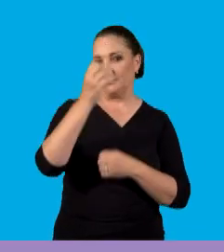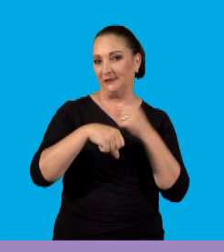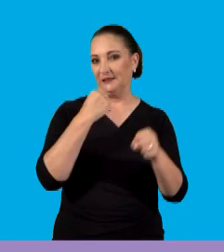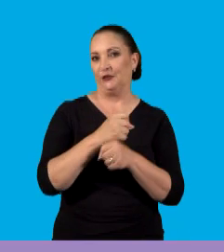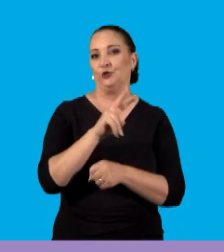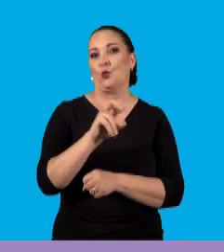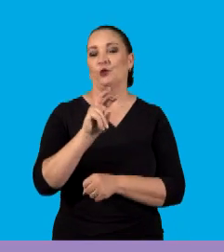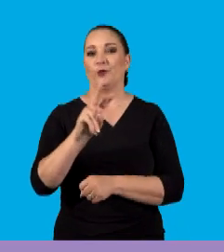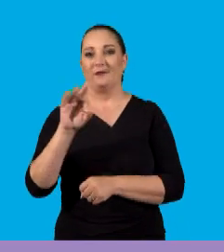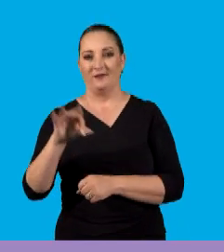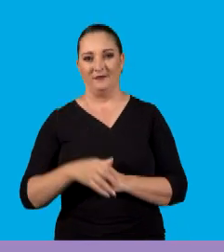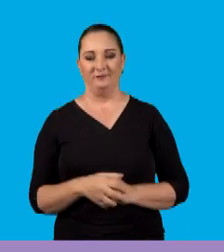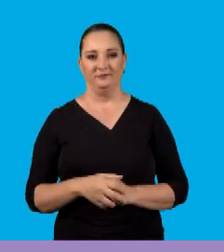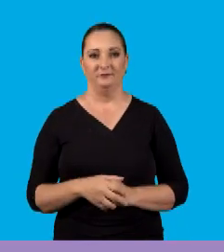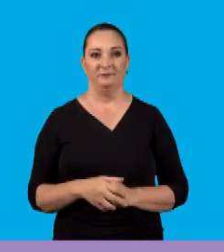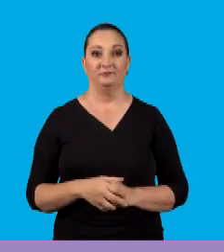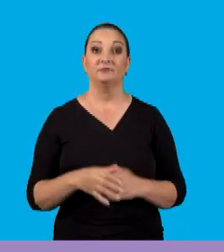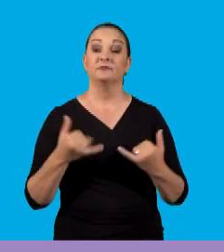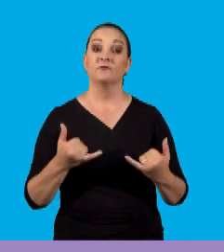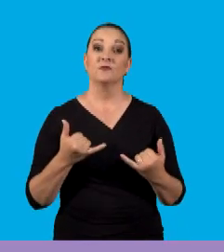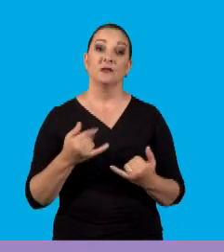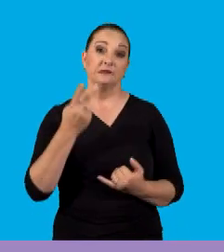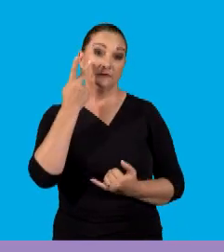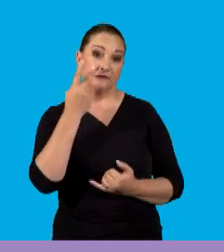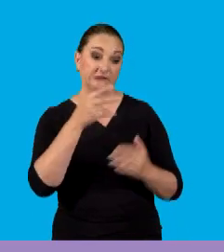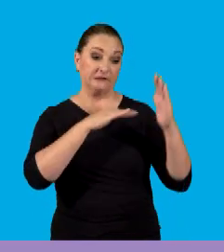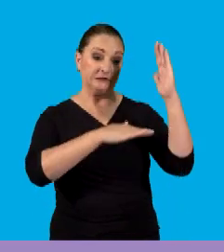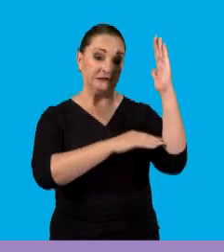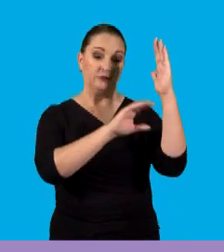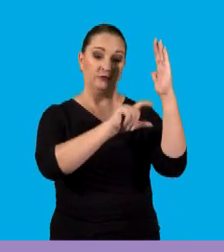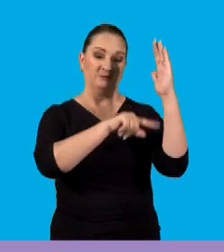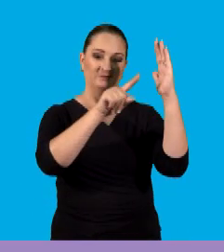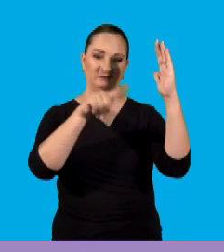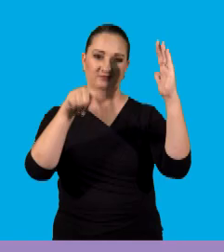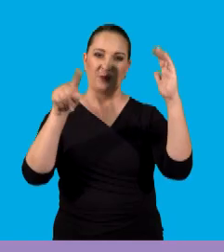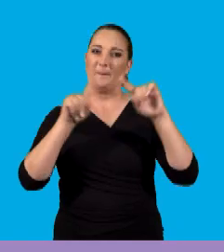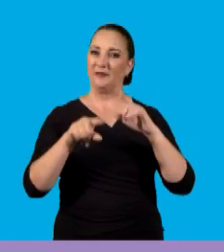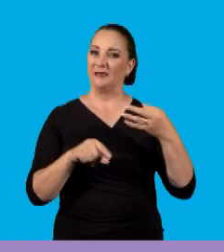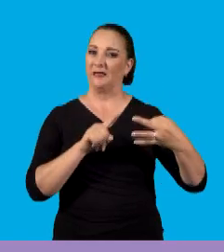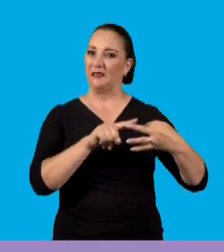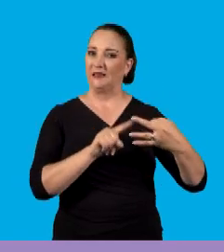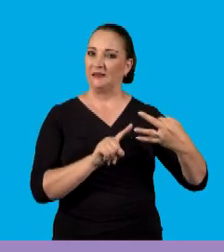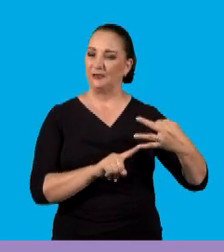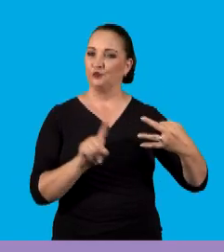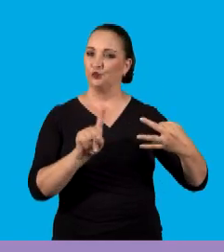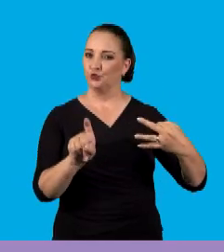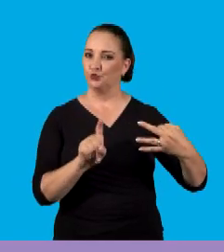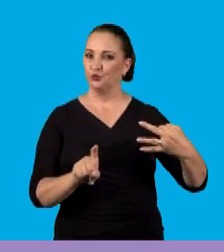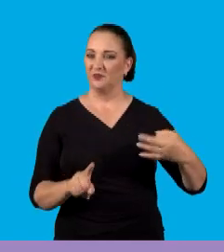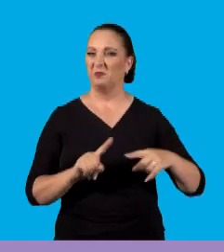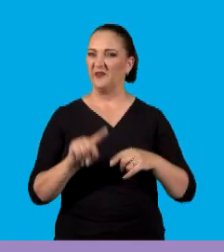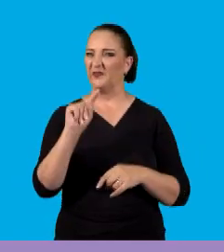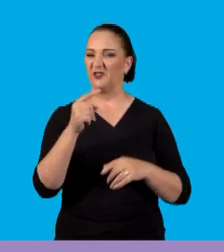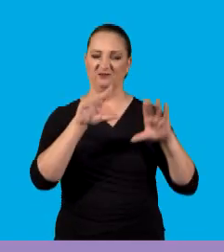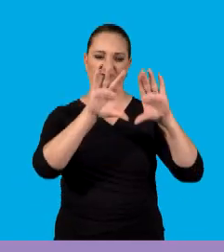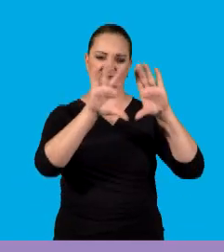the graph and answer the questions that follow. So we have 3 questions there, but let's quickly study the graph and see what